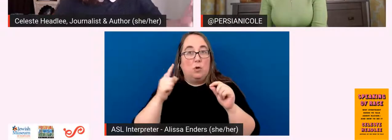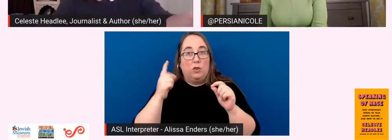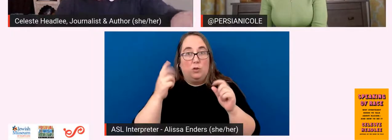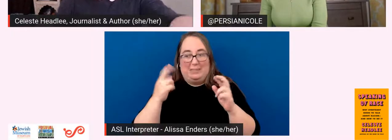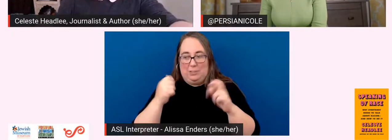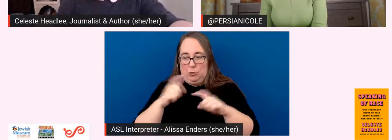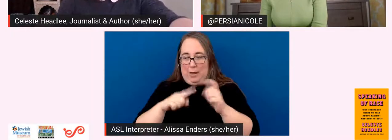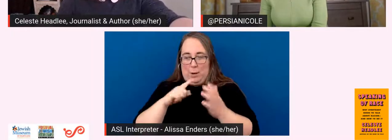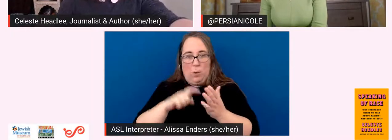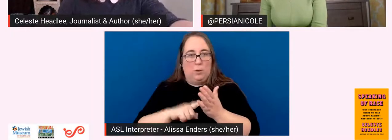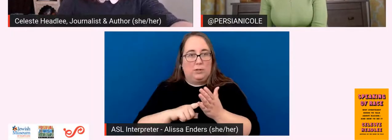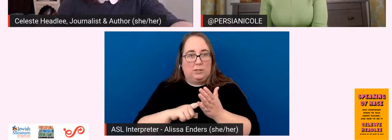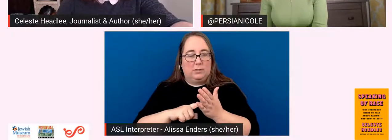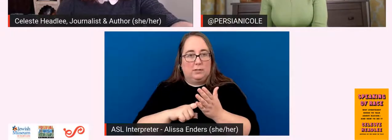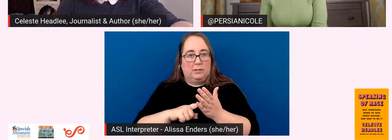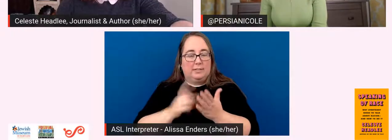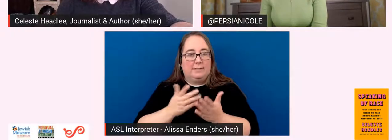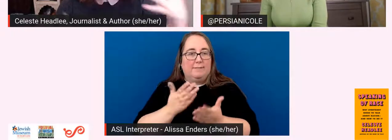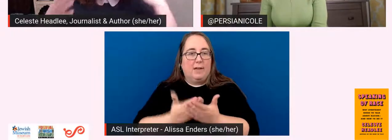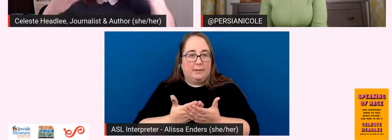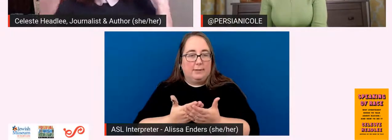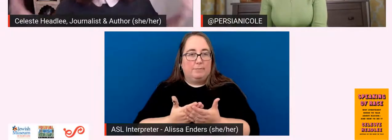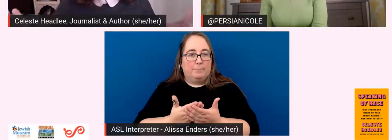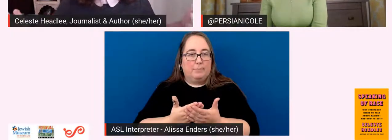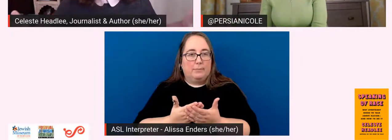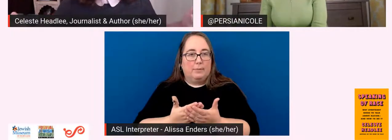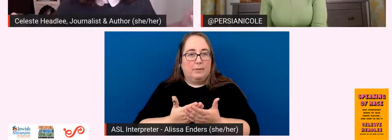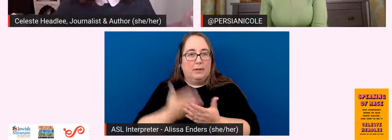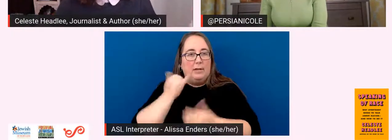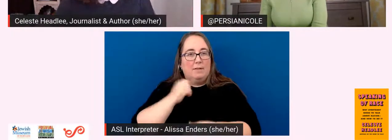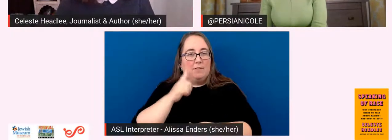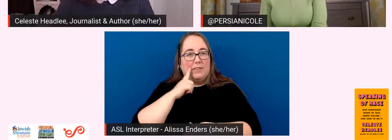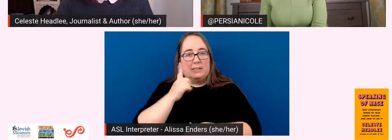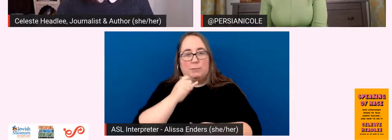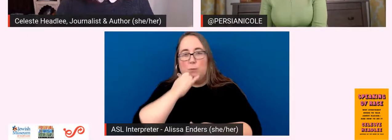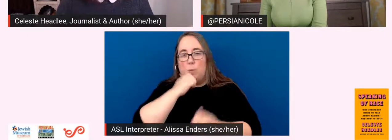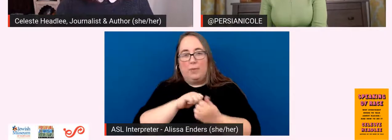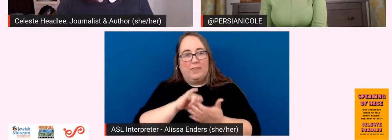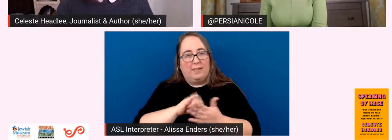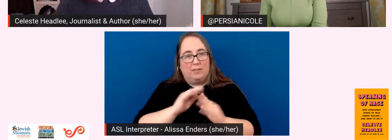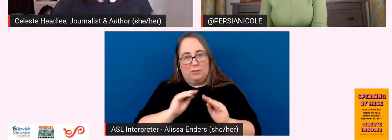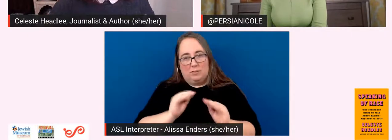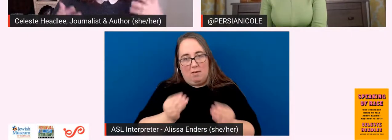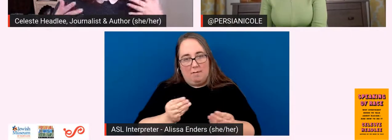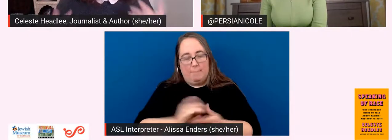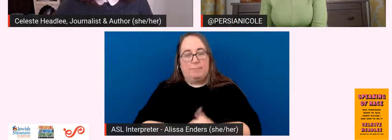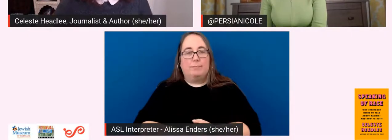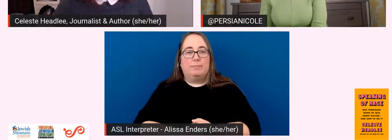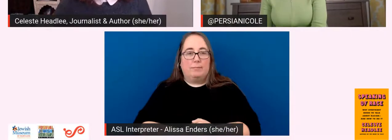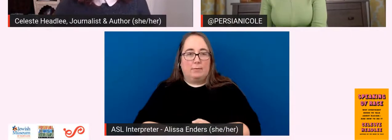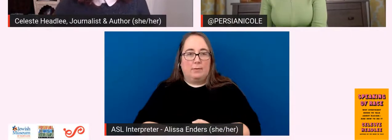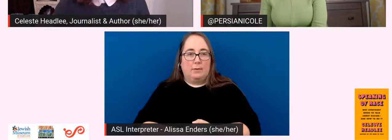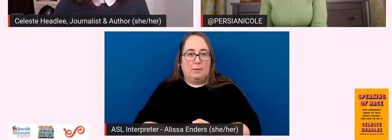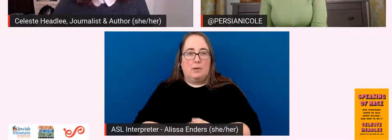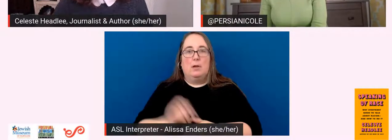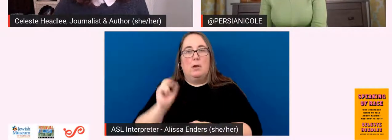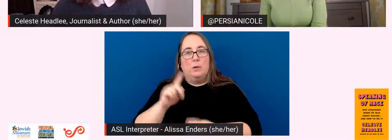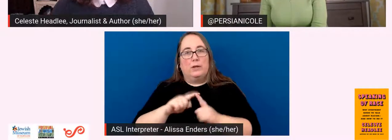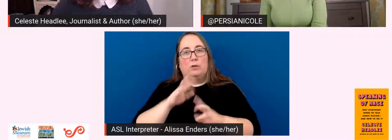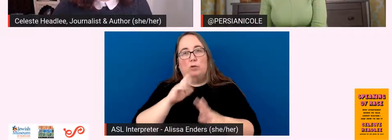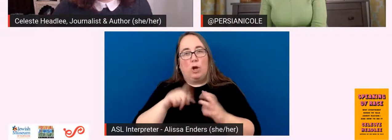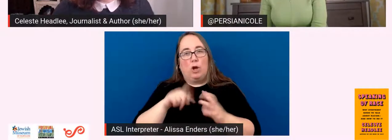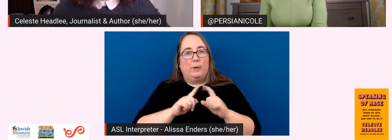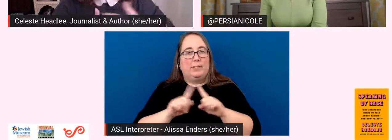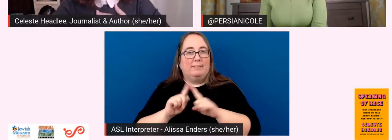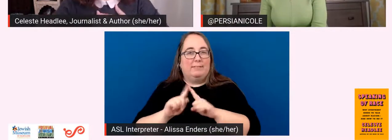this completely objective fact is if you think there's something wrong with that. There isn't. Right. It's okay to talk about difference